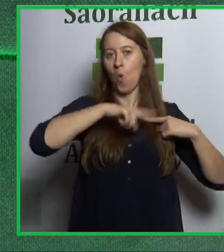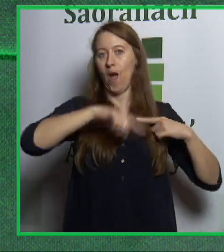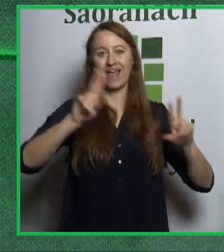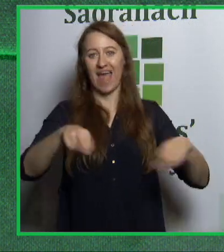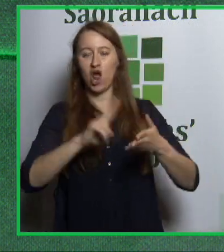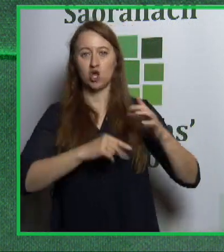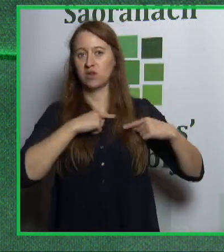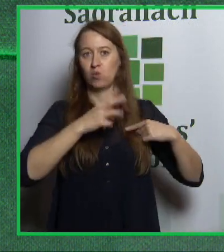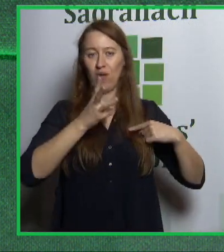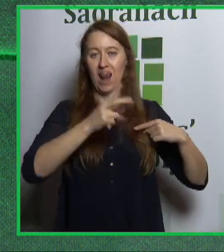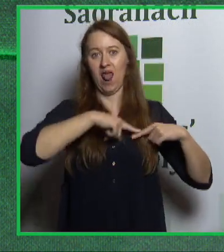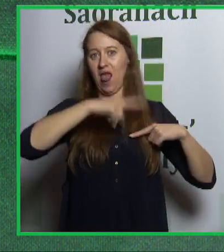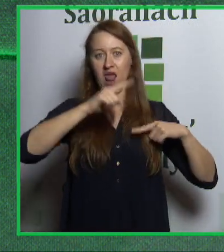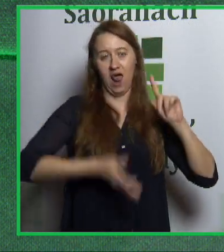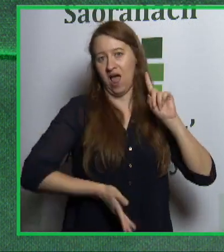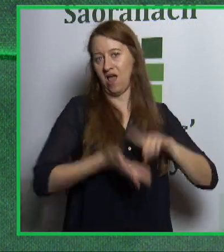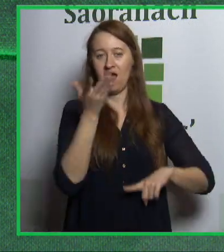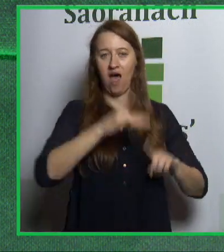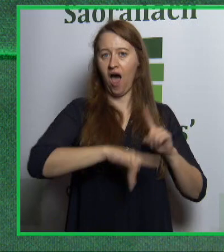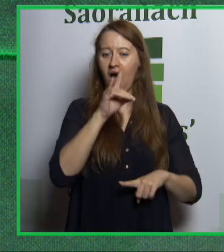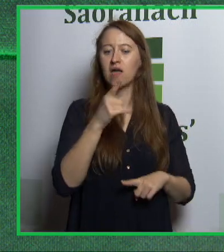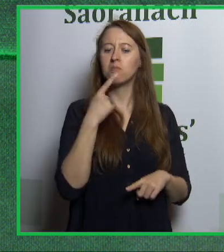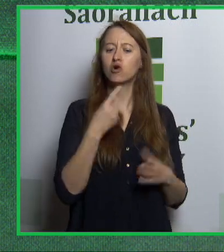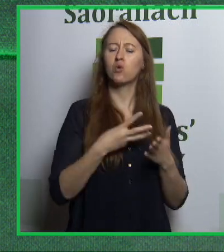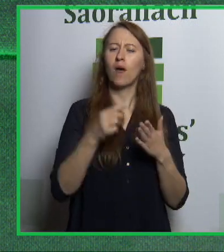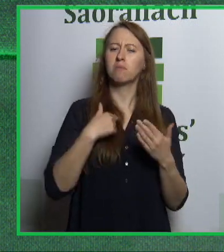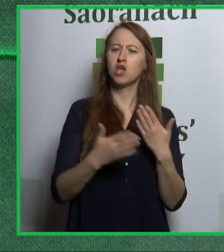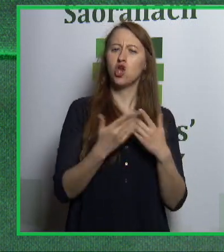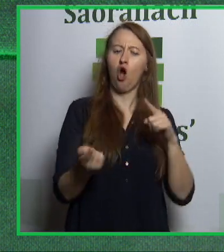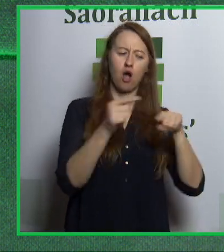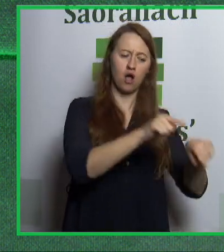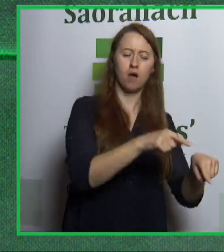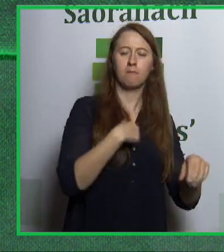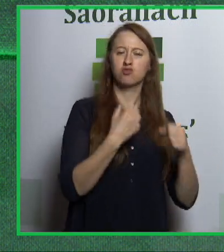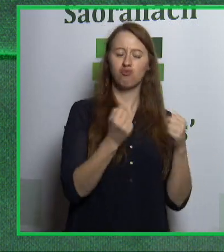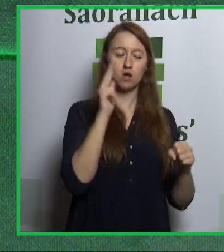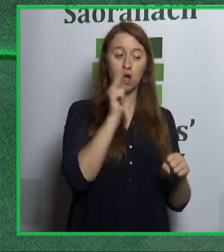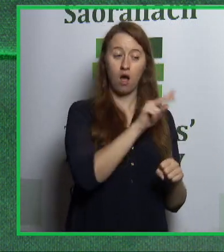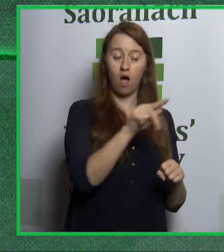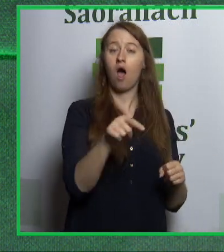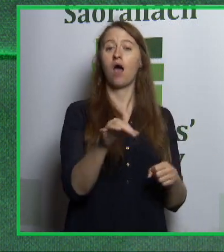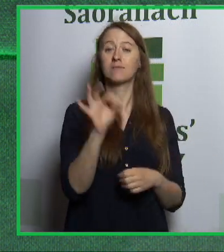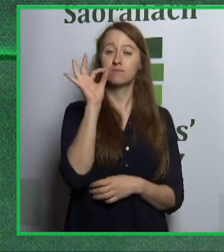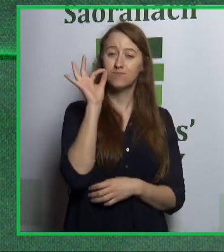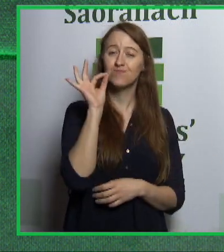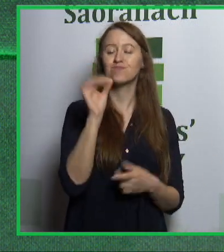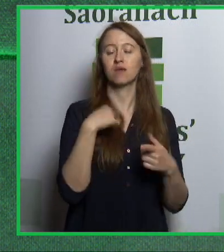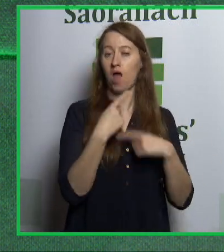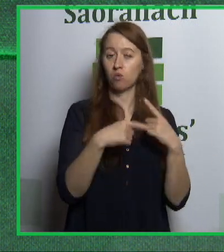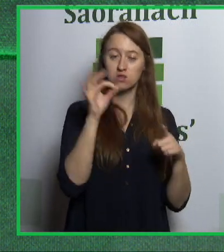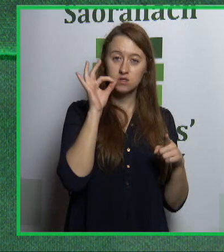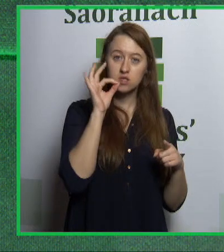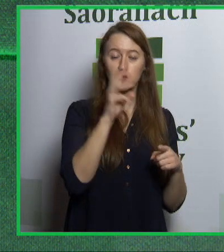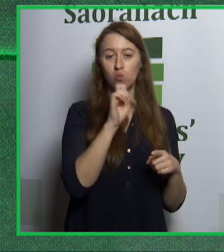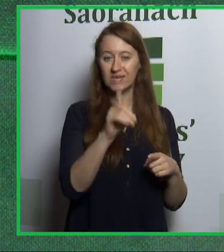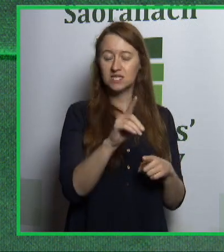resting 99. But when I was younger, I was around cannabis a lot. And when I was younger, I did smoke cannabis. Now, my relationship to drugs